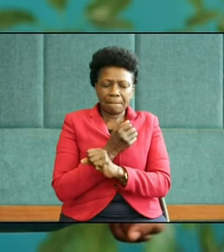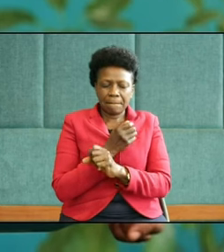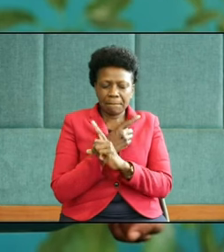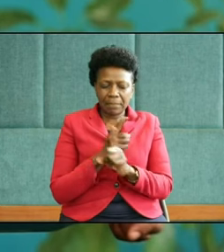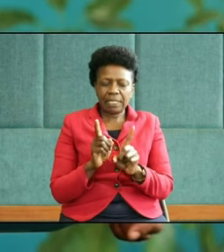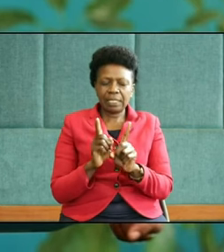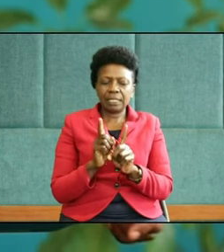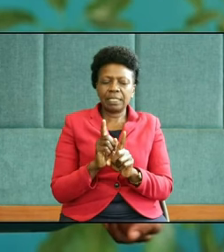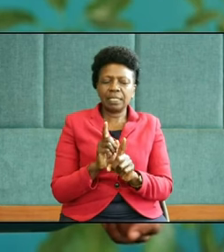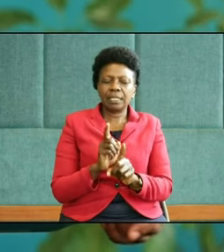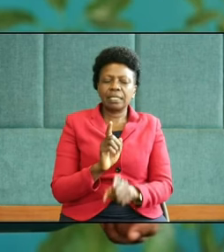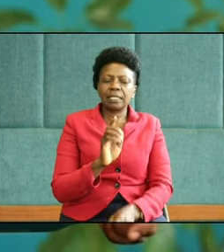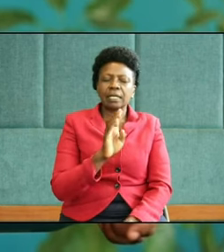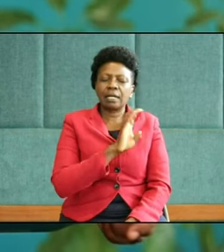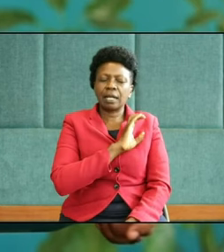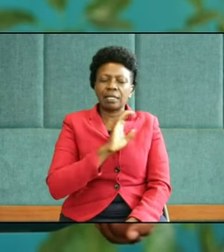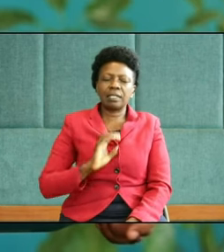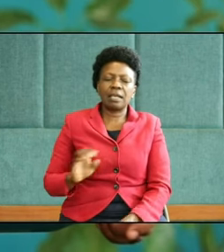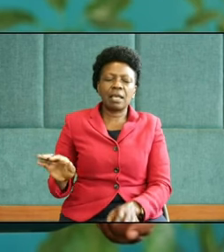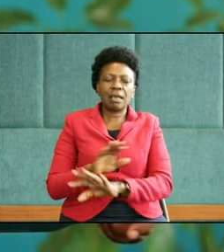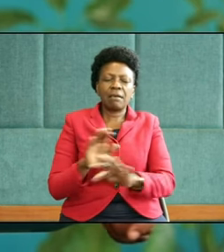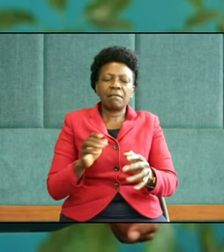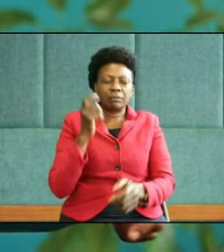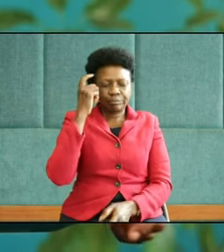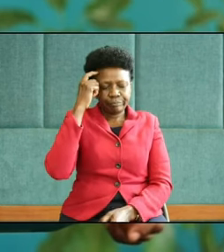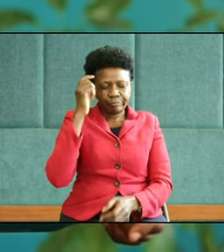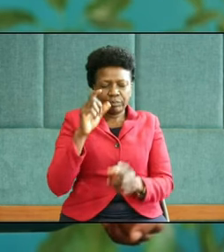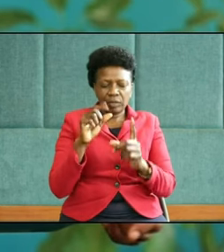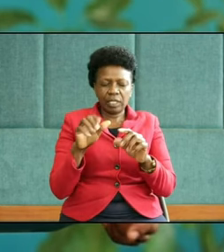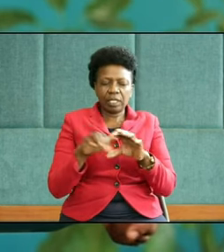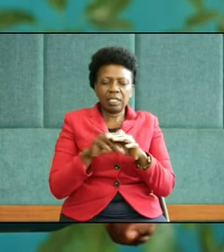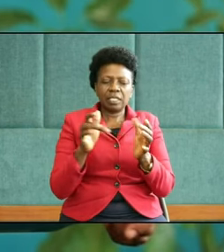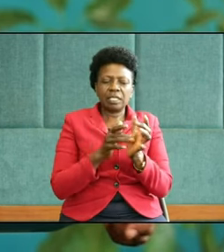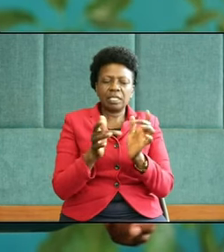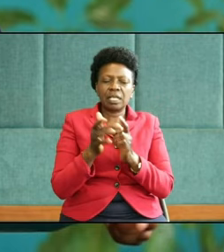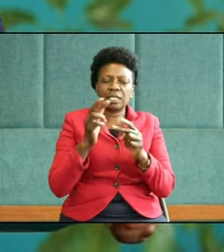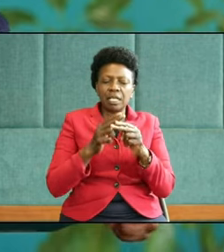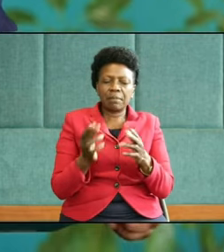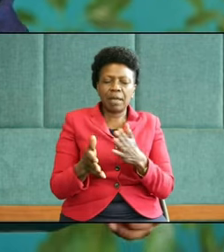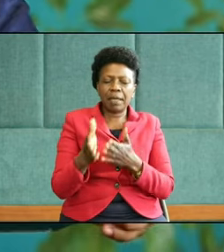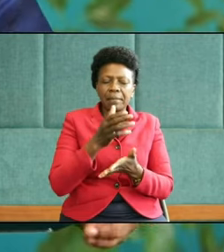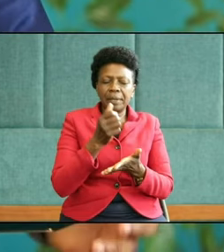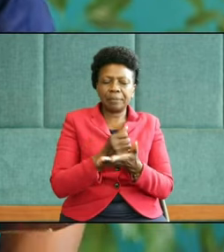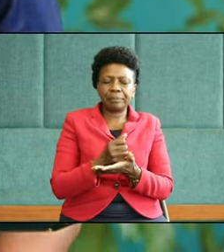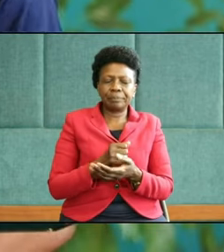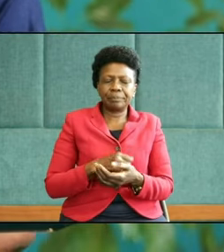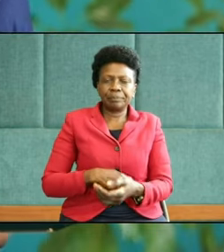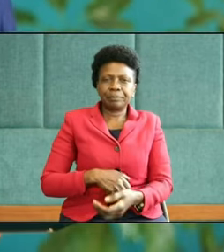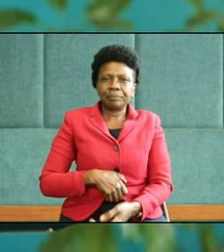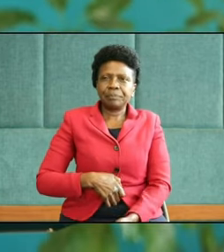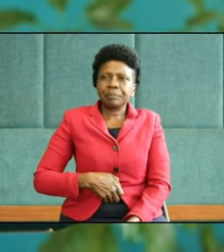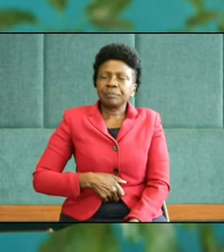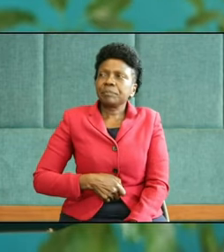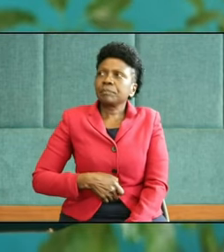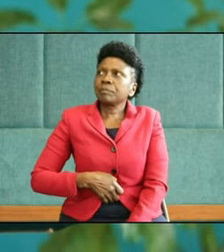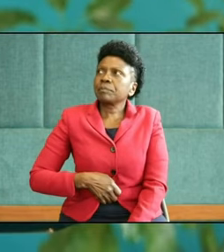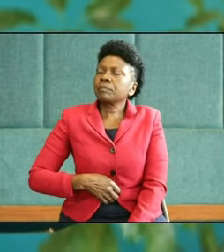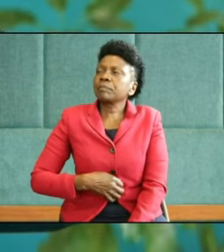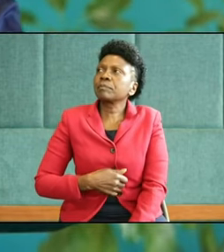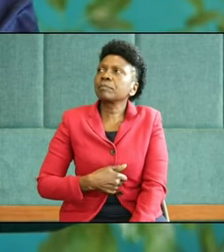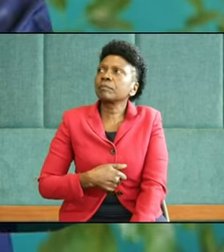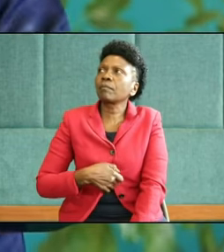Christ. In every thought and word, in Jesus' name, amen. Please, you may be seated.